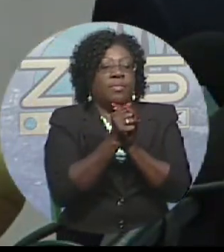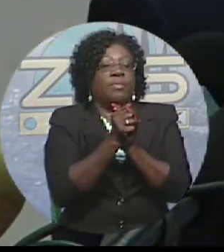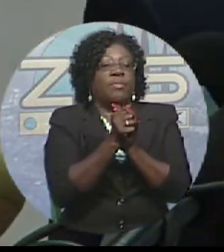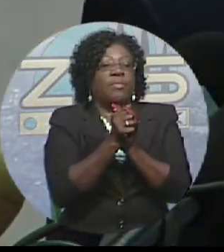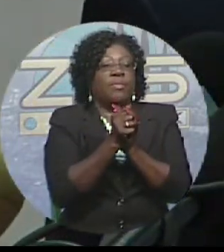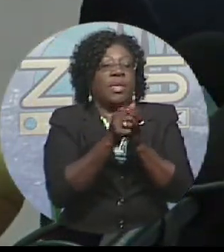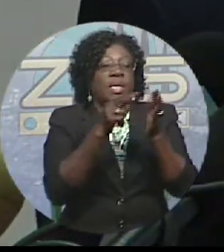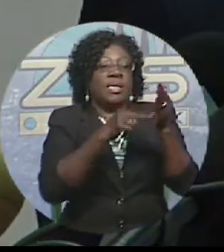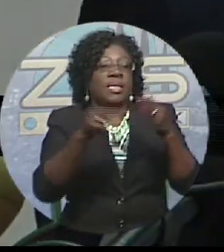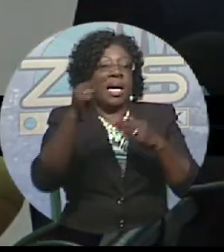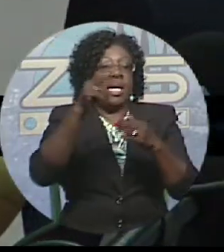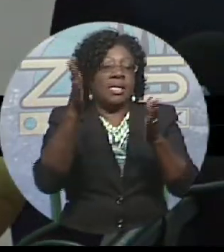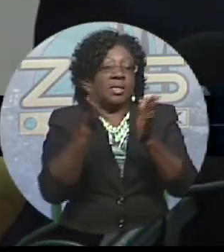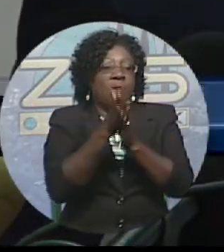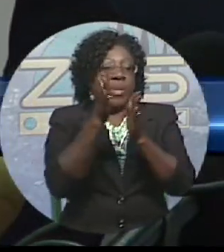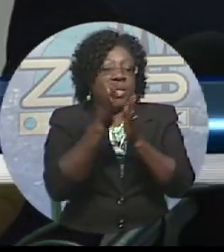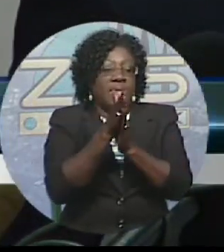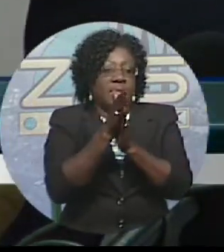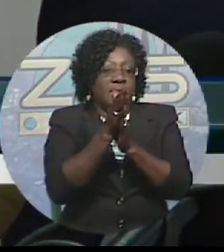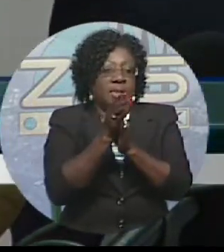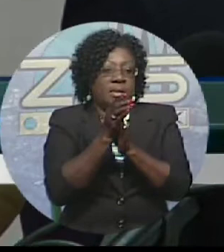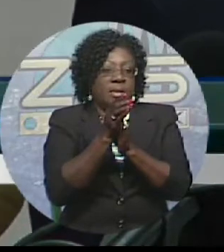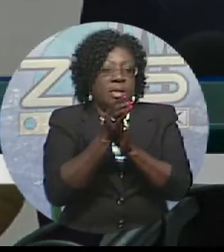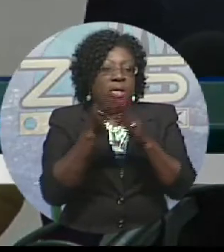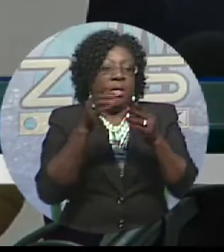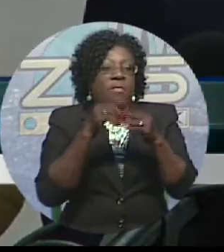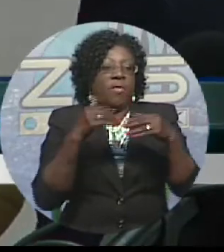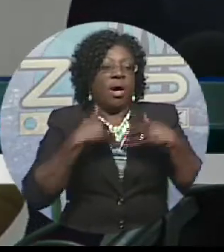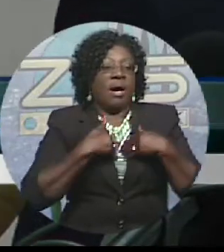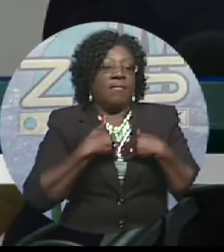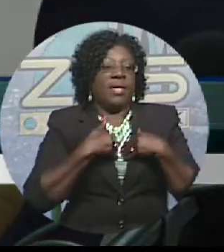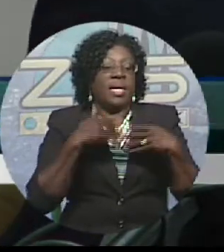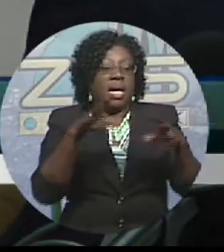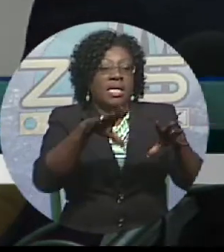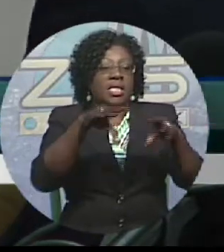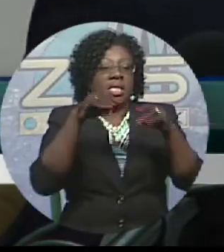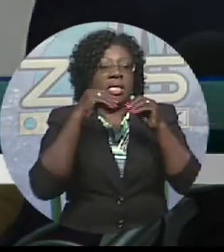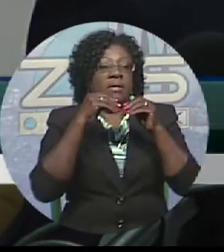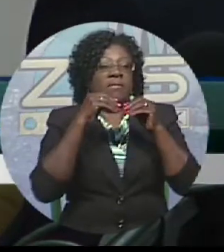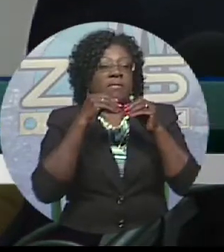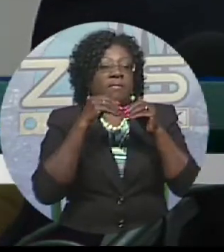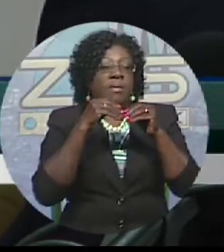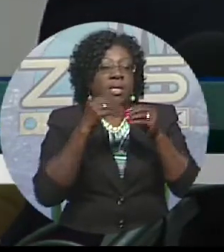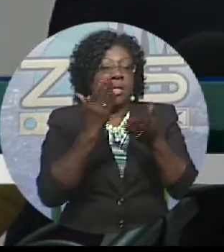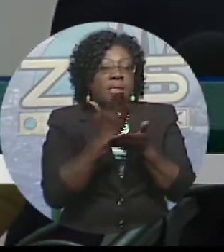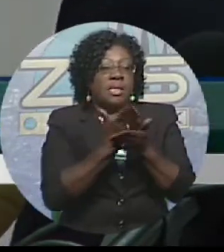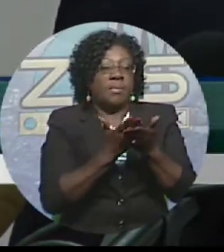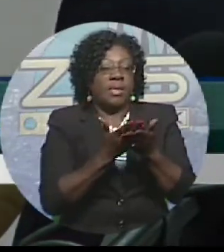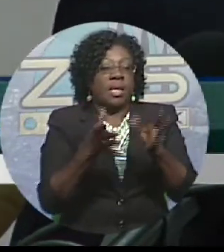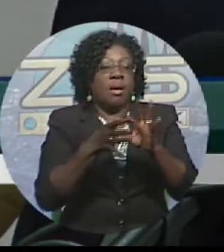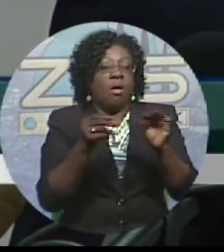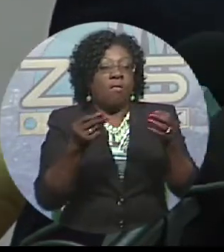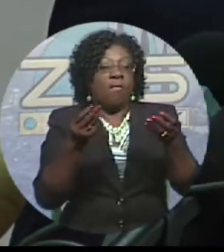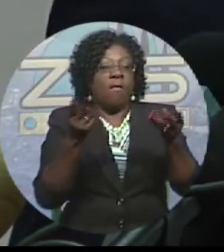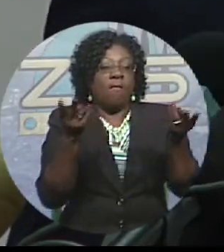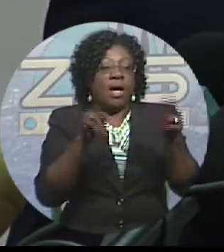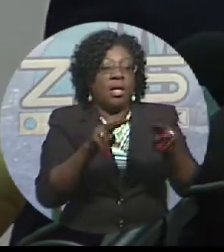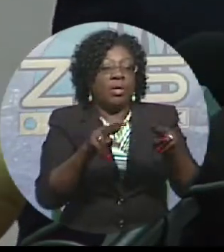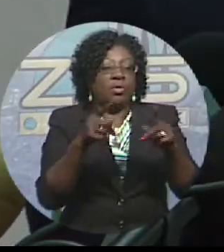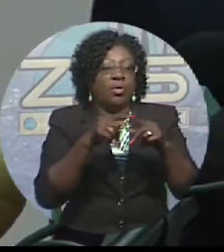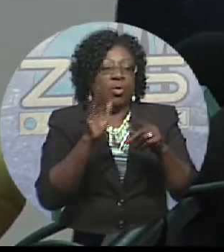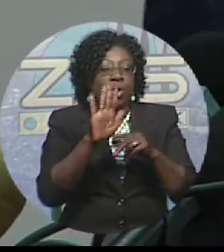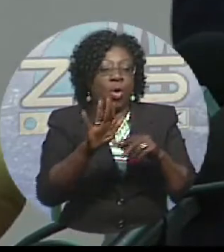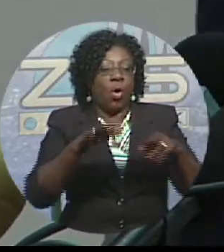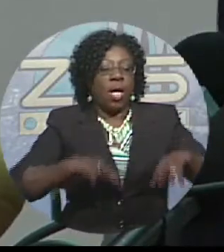The highest commendation for having achieved something of value in your life.